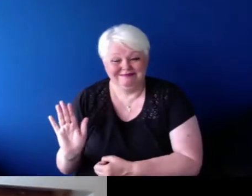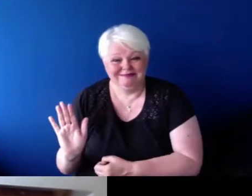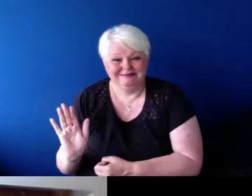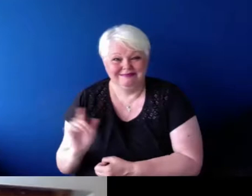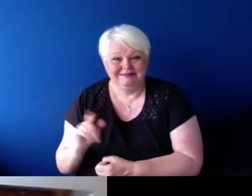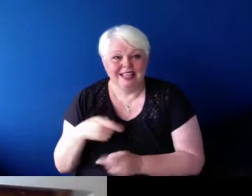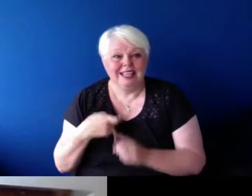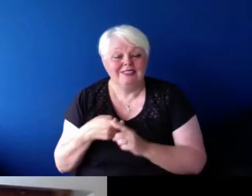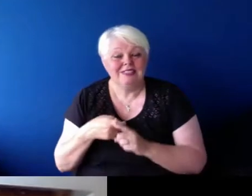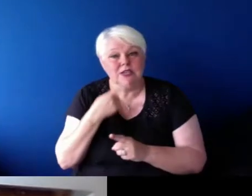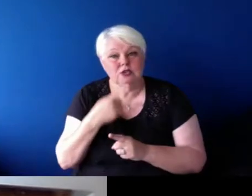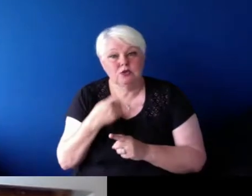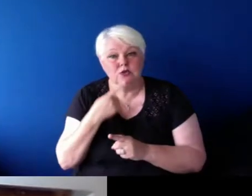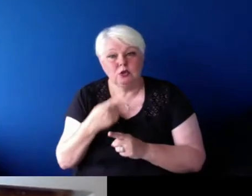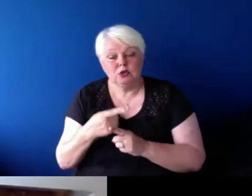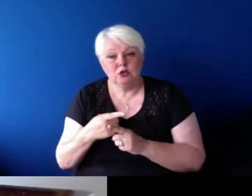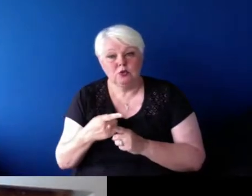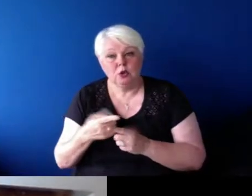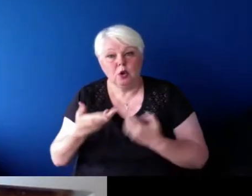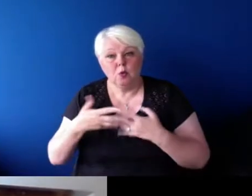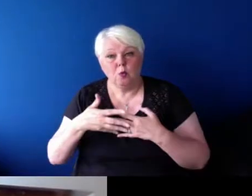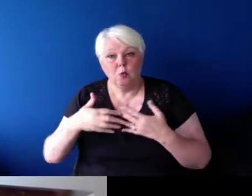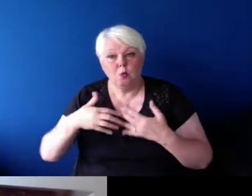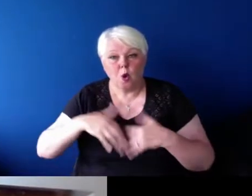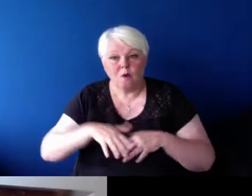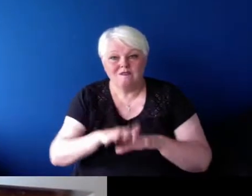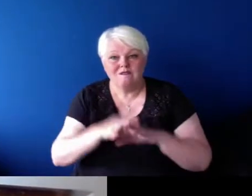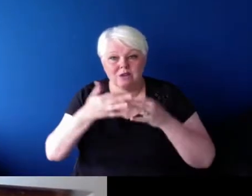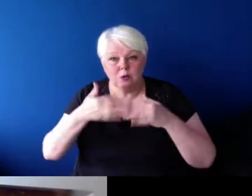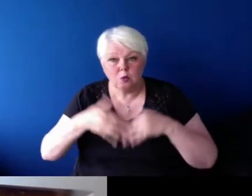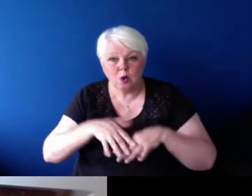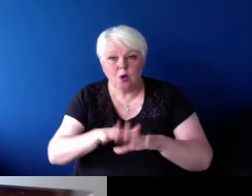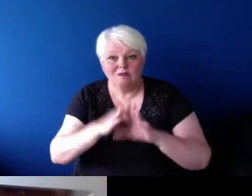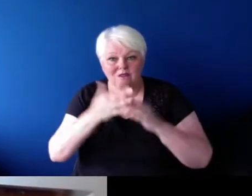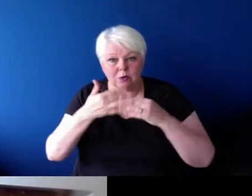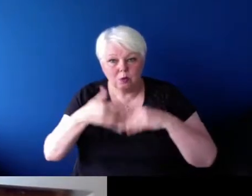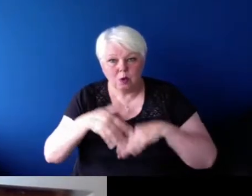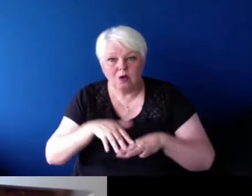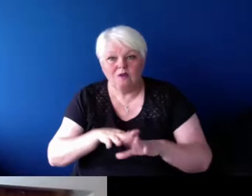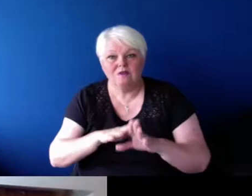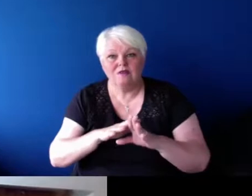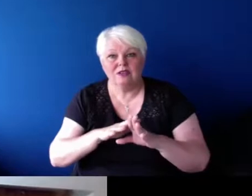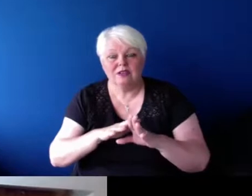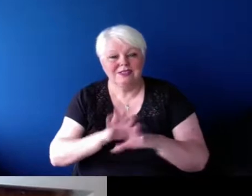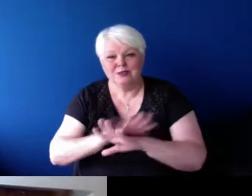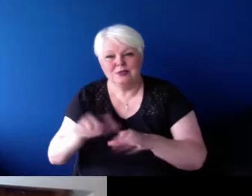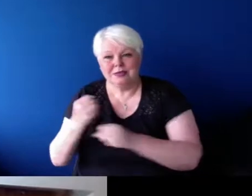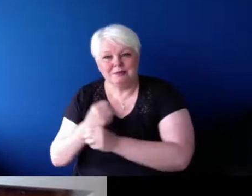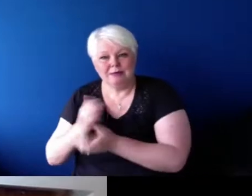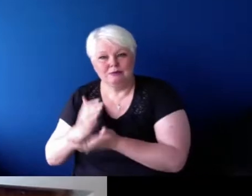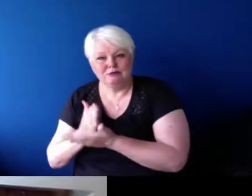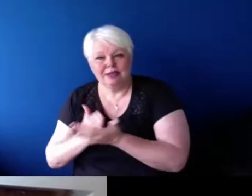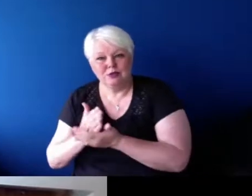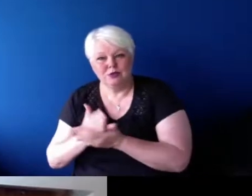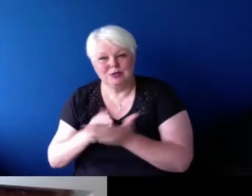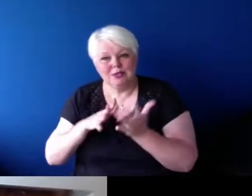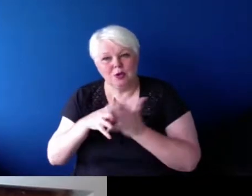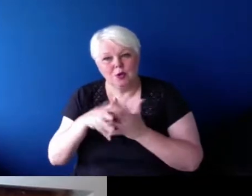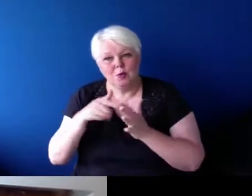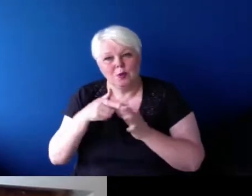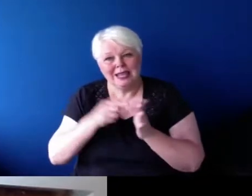making bread together, you wove together, didn't you? So yeah. Another kind of organic process. Exactly so. Yeah. Exactly